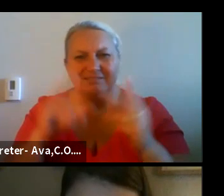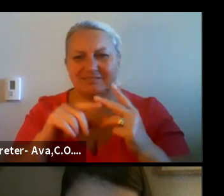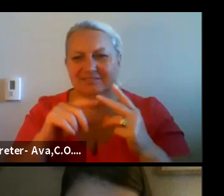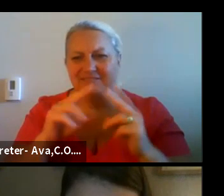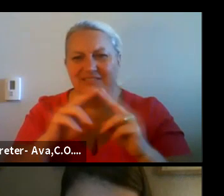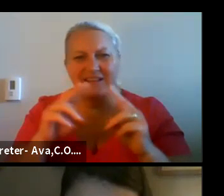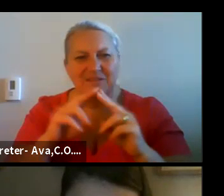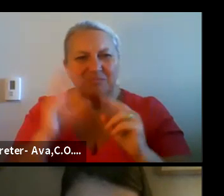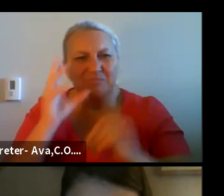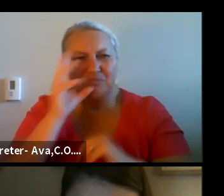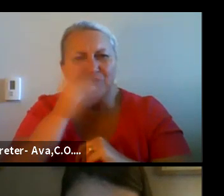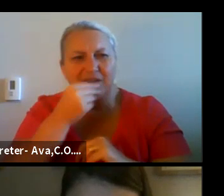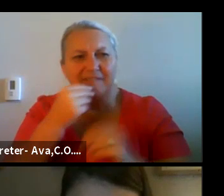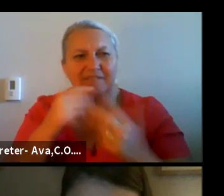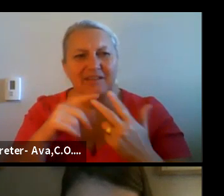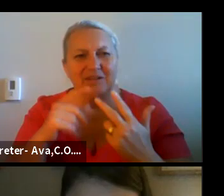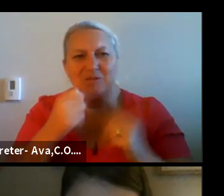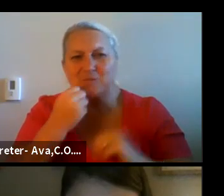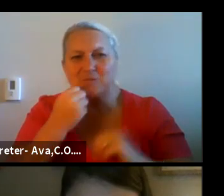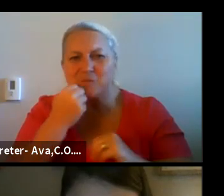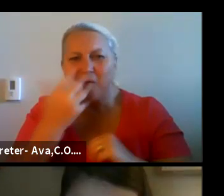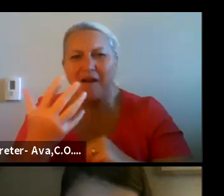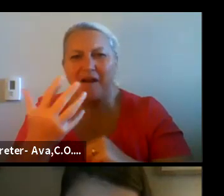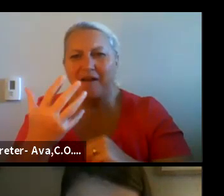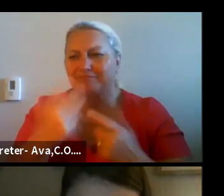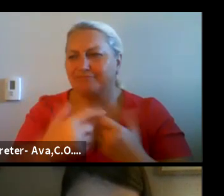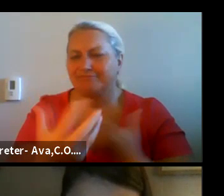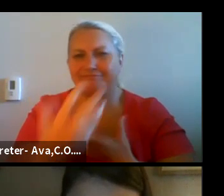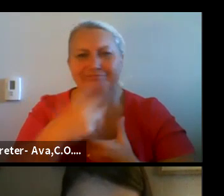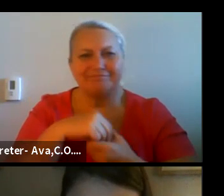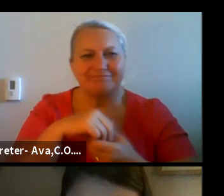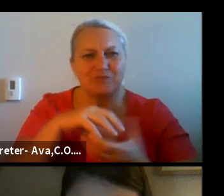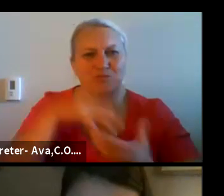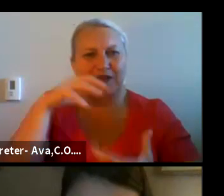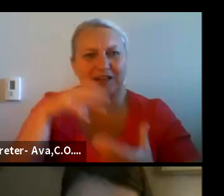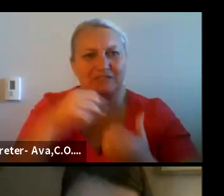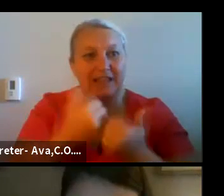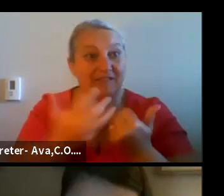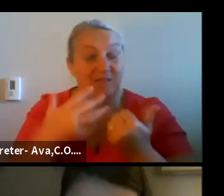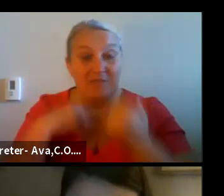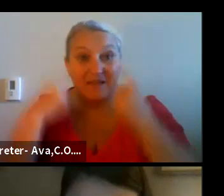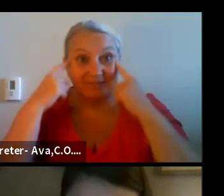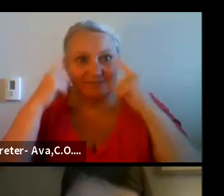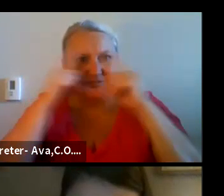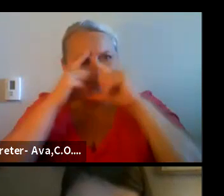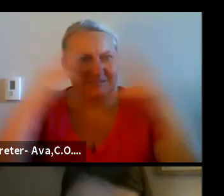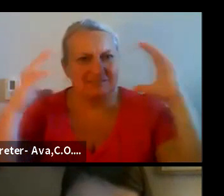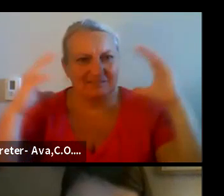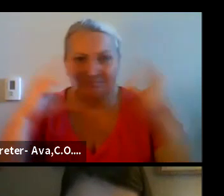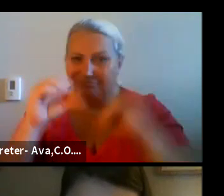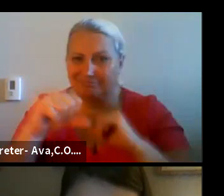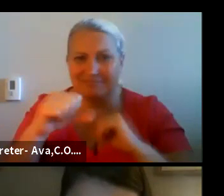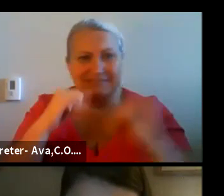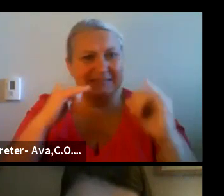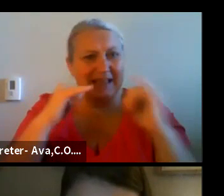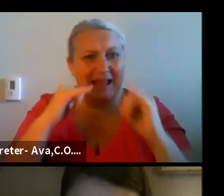warm and rich and appealing to all of my senses. I too would like to lay in a tub or a